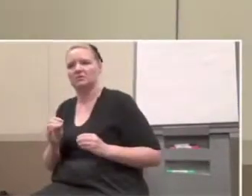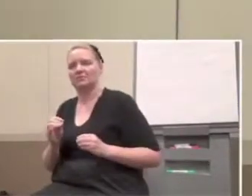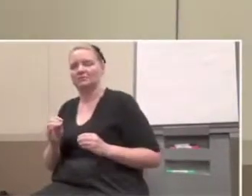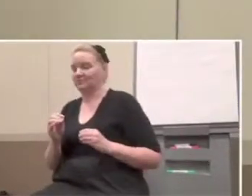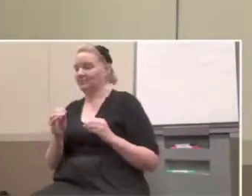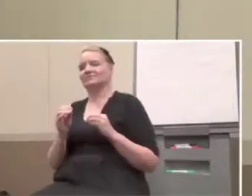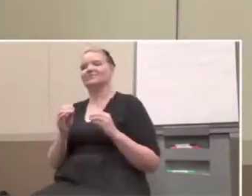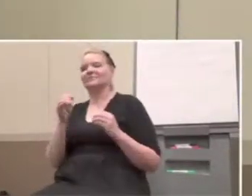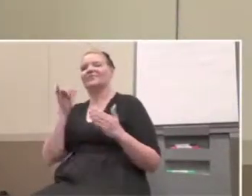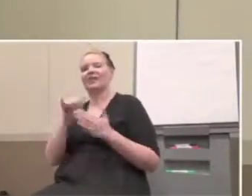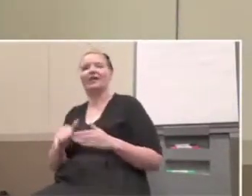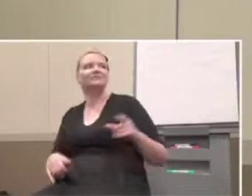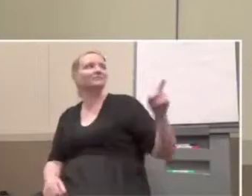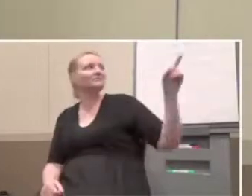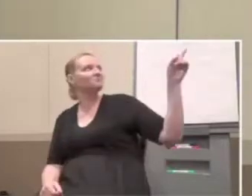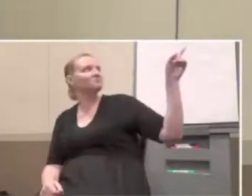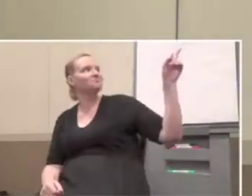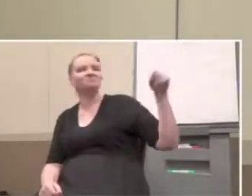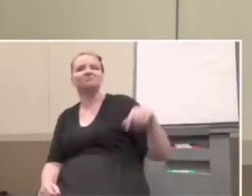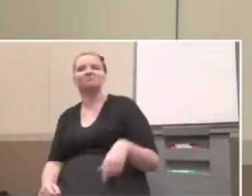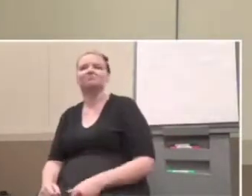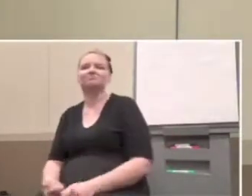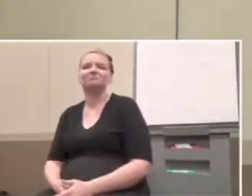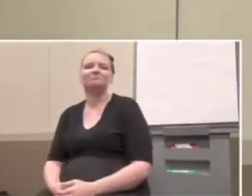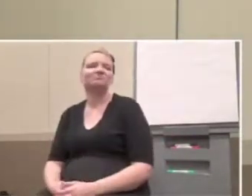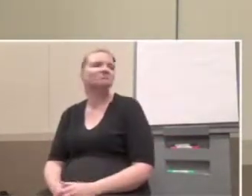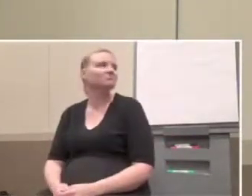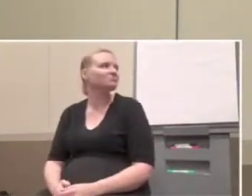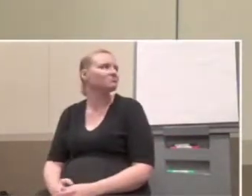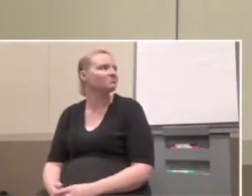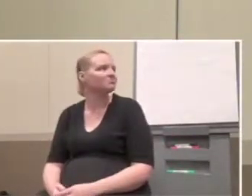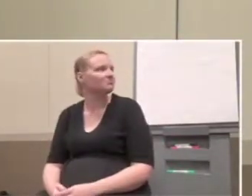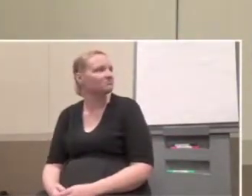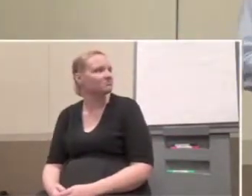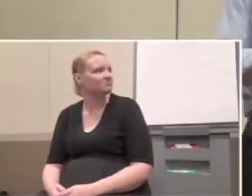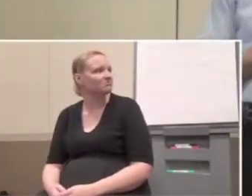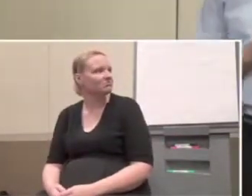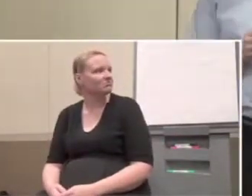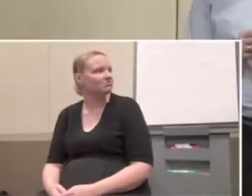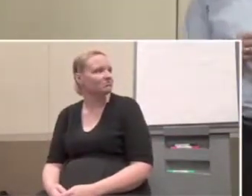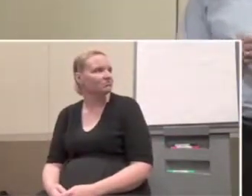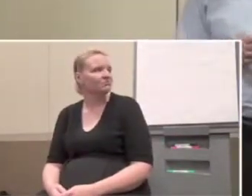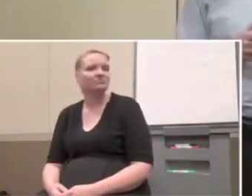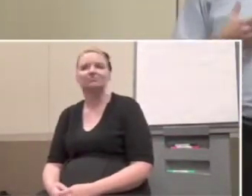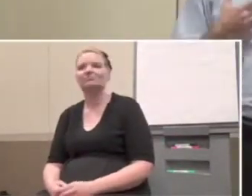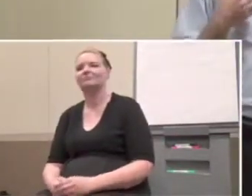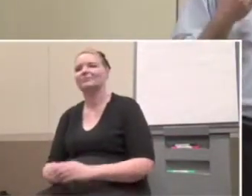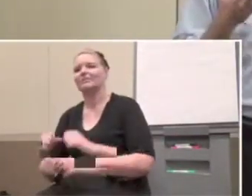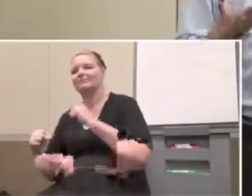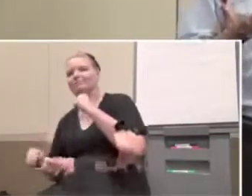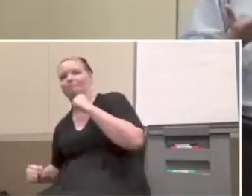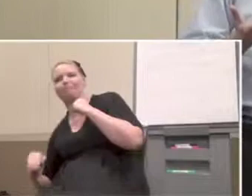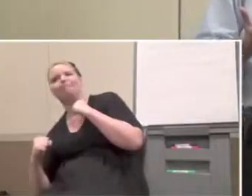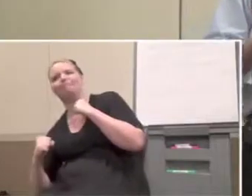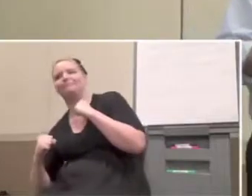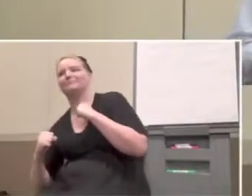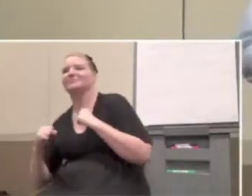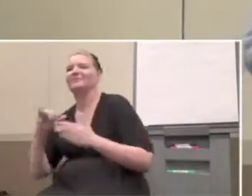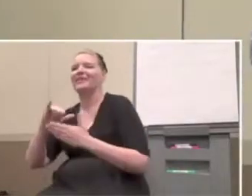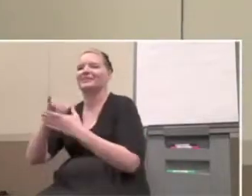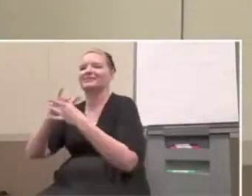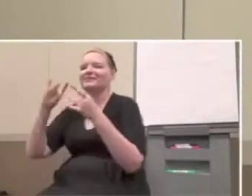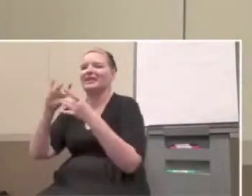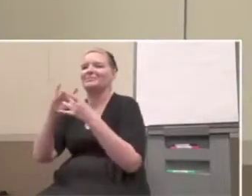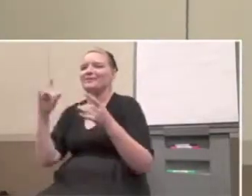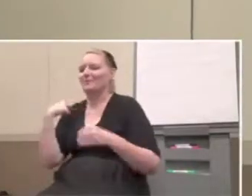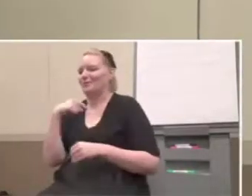you're probably in a power struggle. If you hit below the belt, these are those statements that we make. The